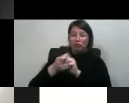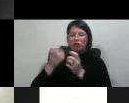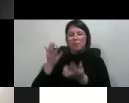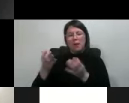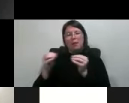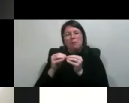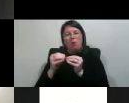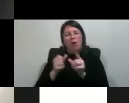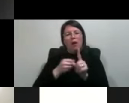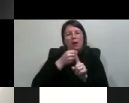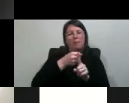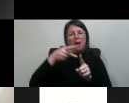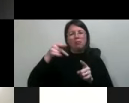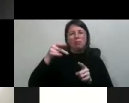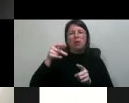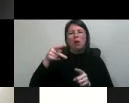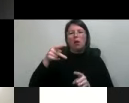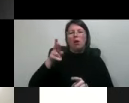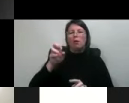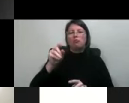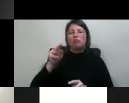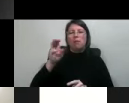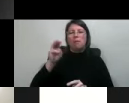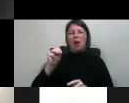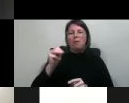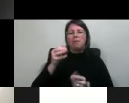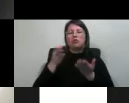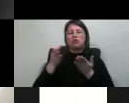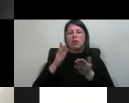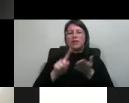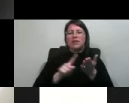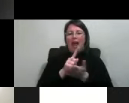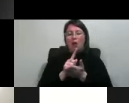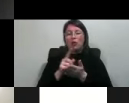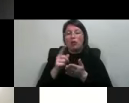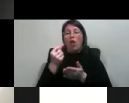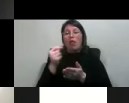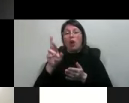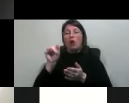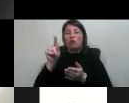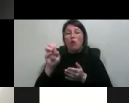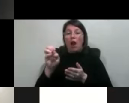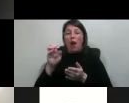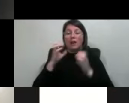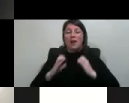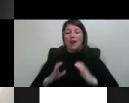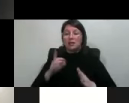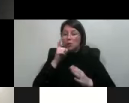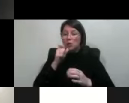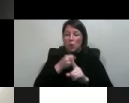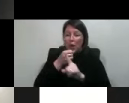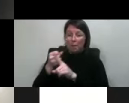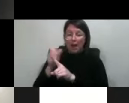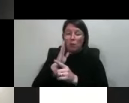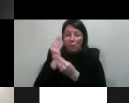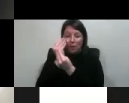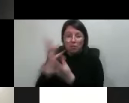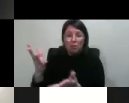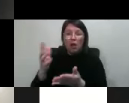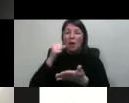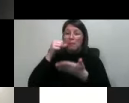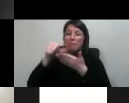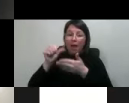our premium service hours. And ride customers impacted will be notified in advance of any of these changes via the US mail,